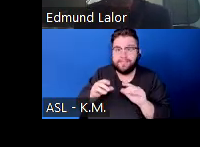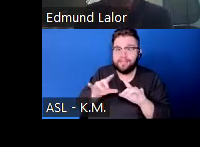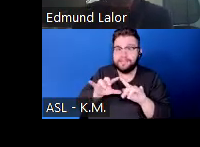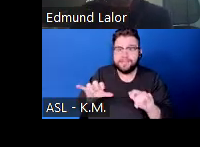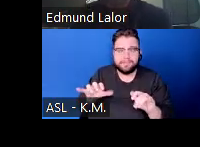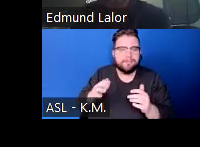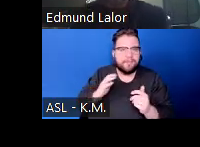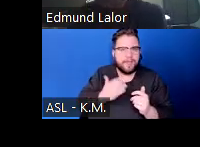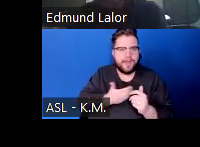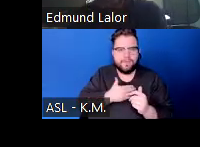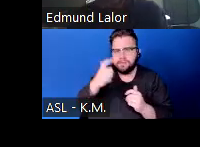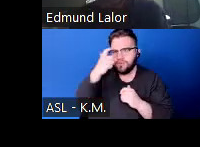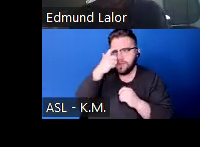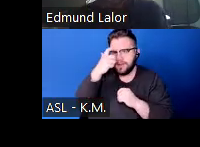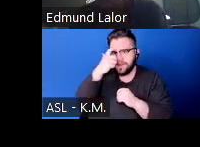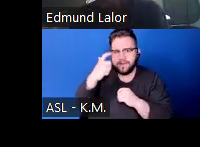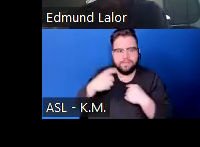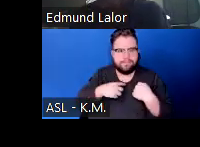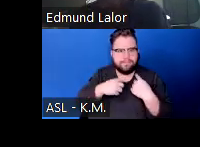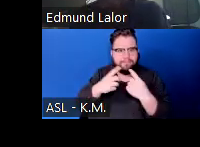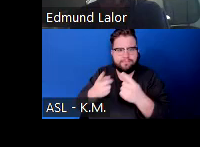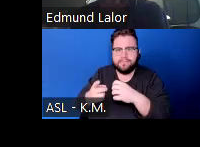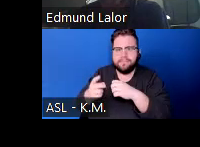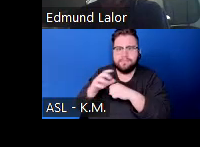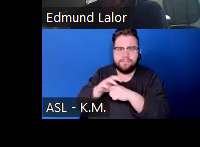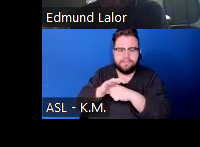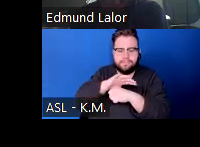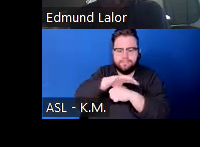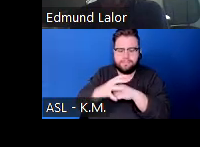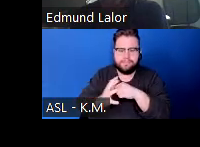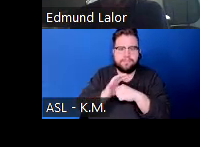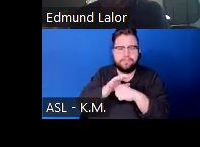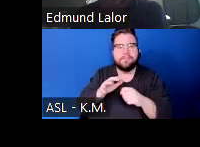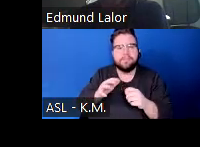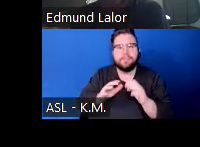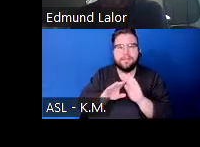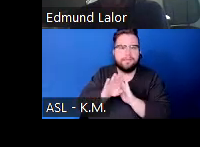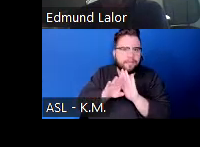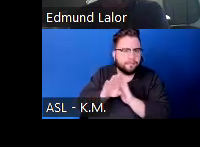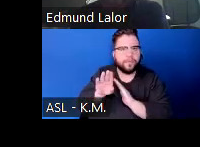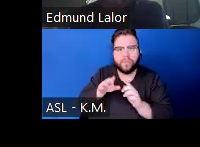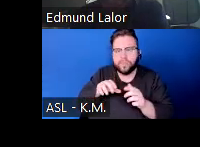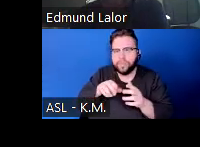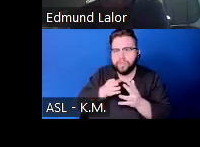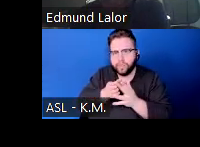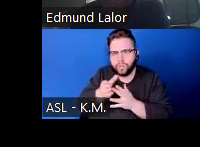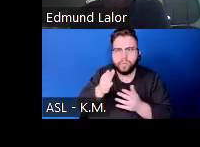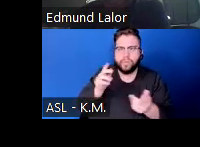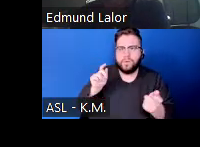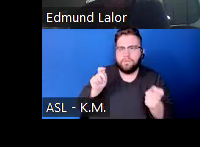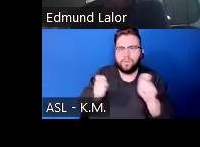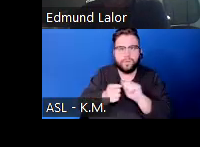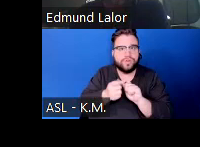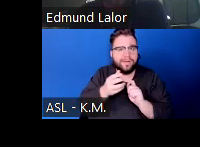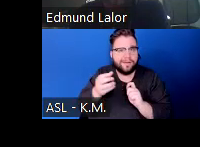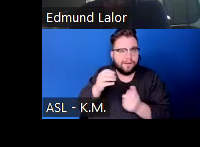have evolved and developed through evolution and learning to very much be relevant to the kind of behaviors that